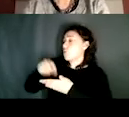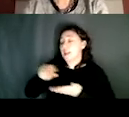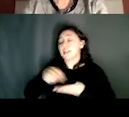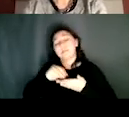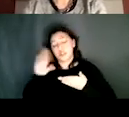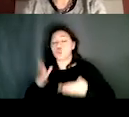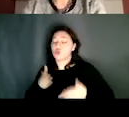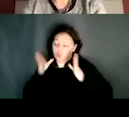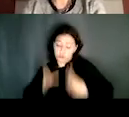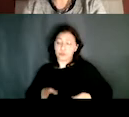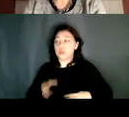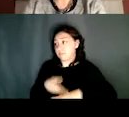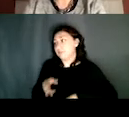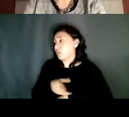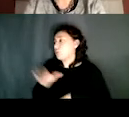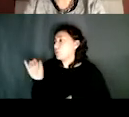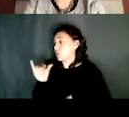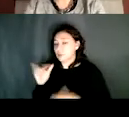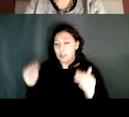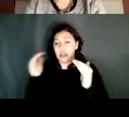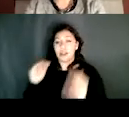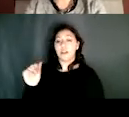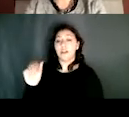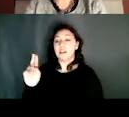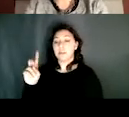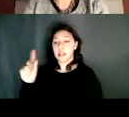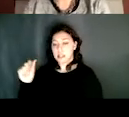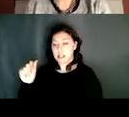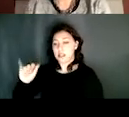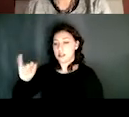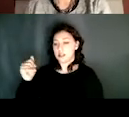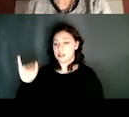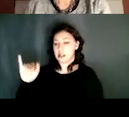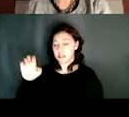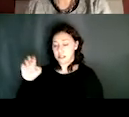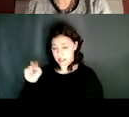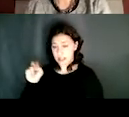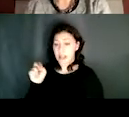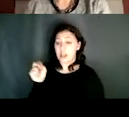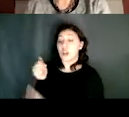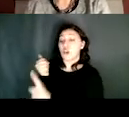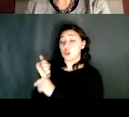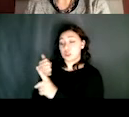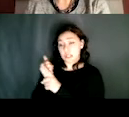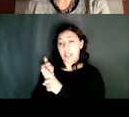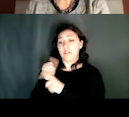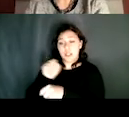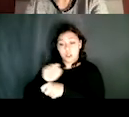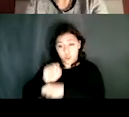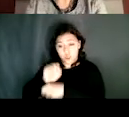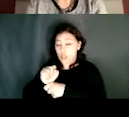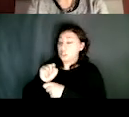Amanda Jameson has developed innovative assignments to help students learn virology. Students work with the multimedia lab to